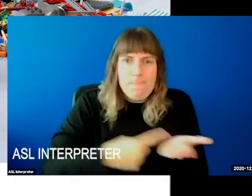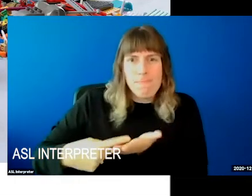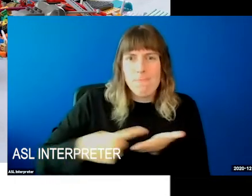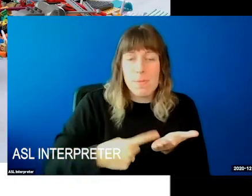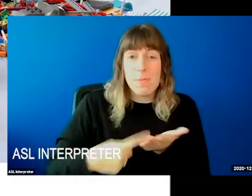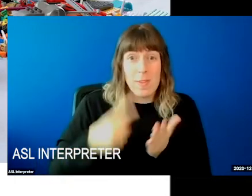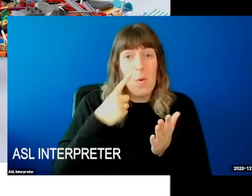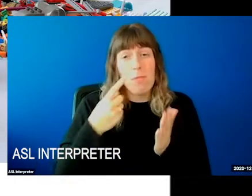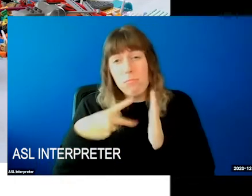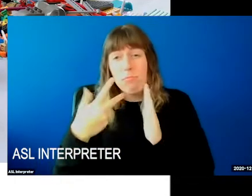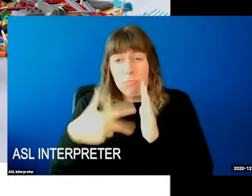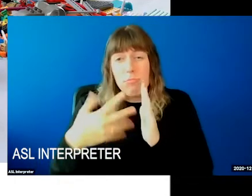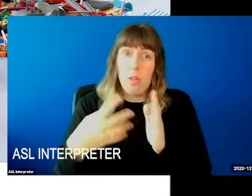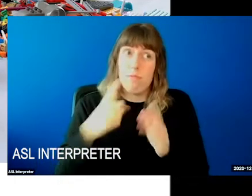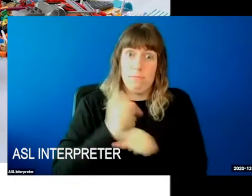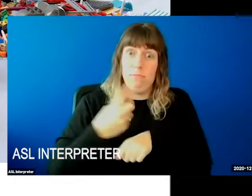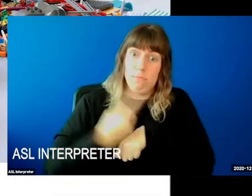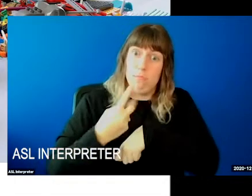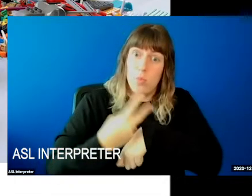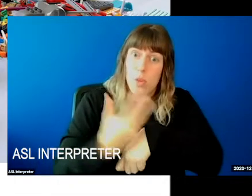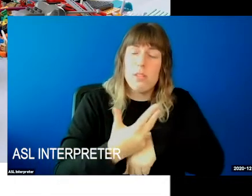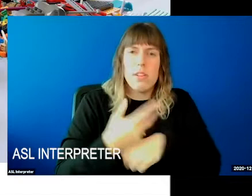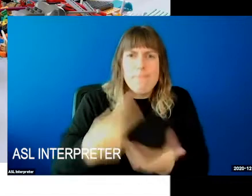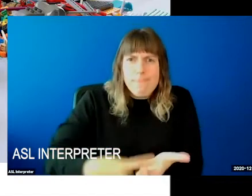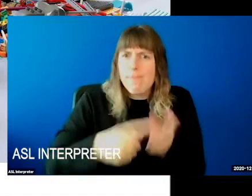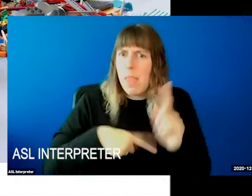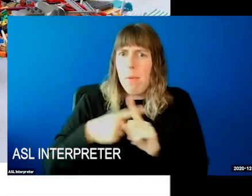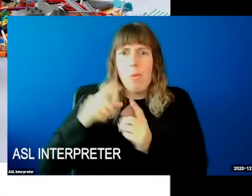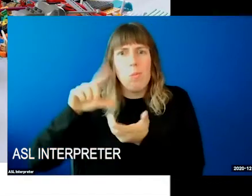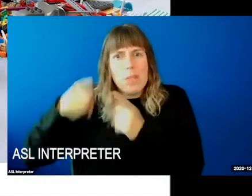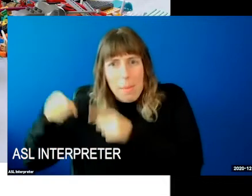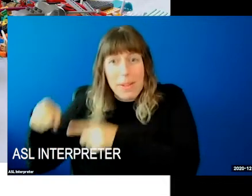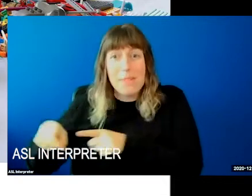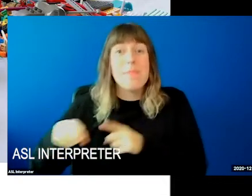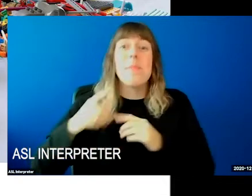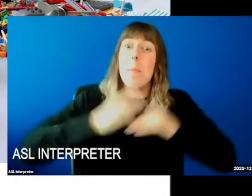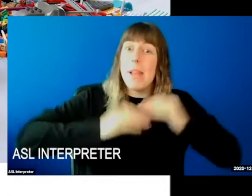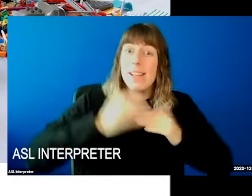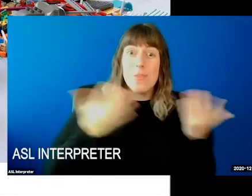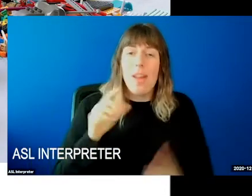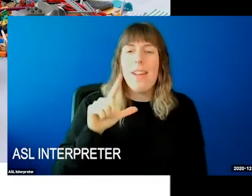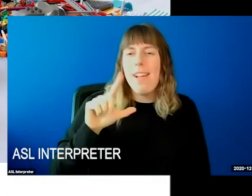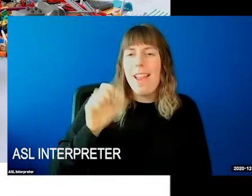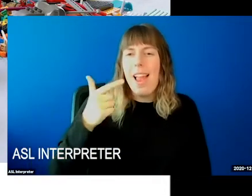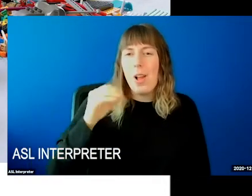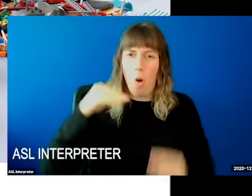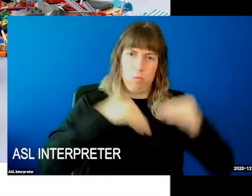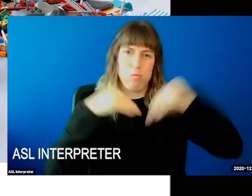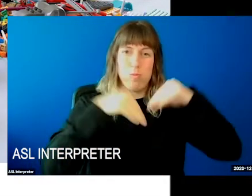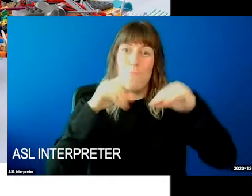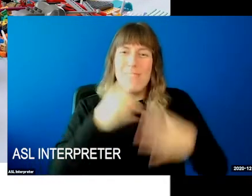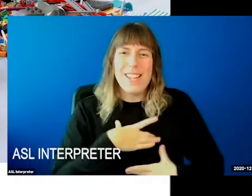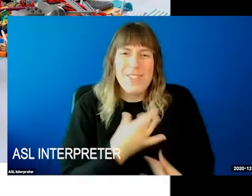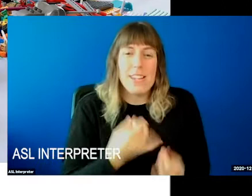a few hours or days. They spoke about what's happening here, and they used Lego. There's reasons why it's interesting to not